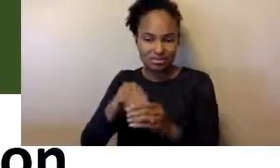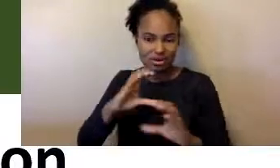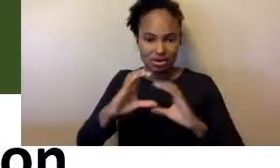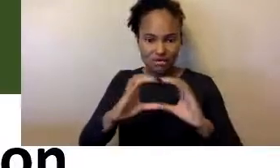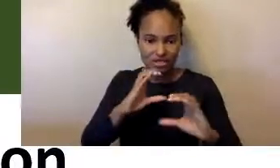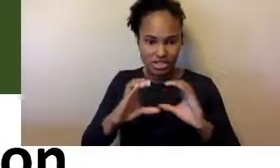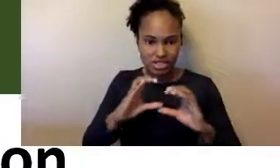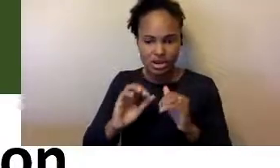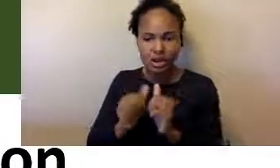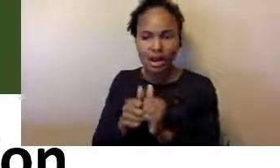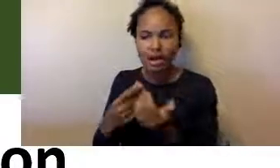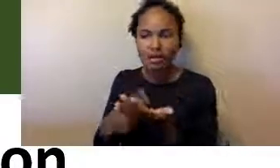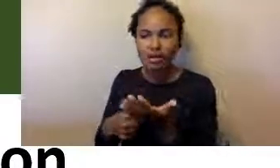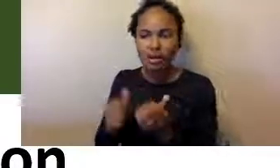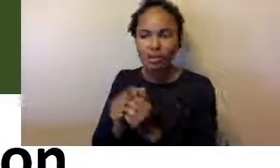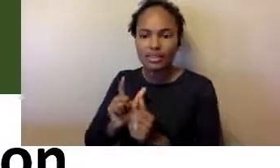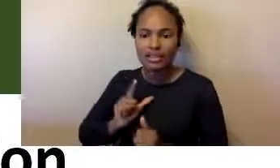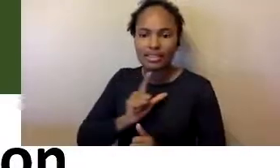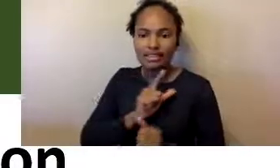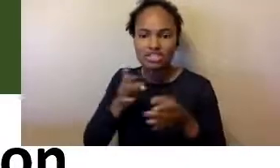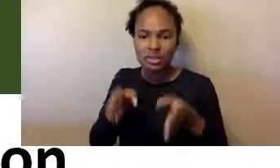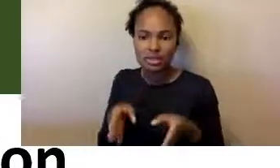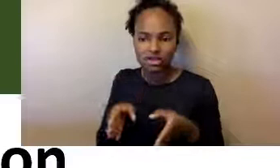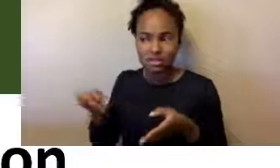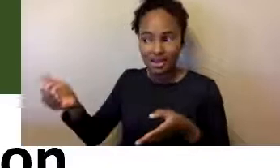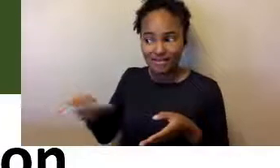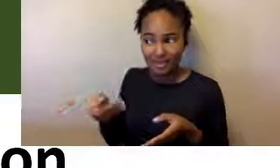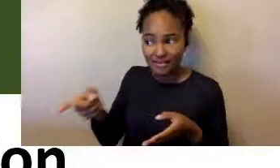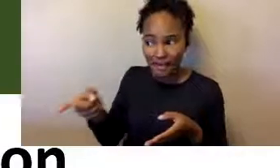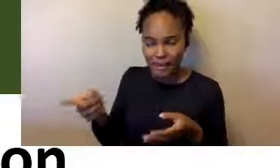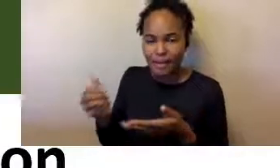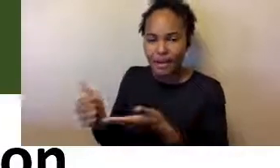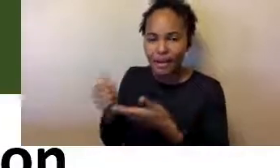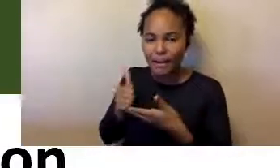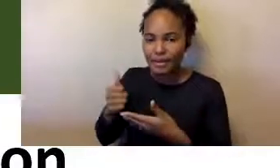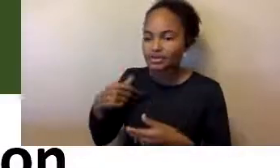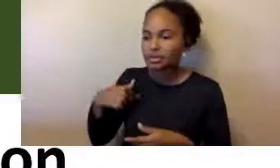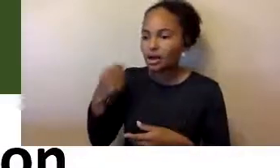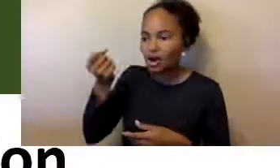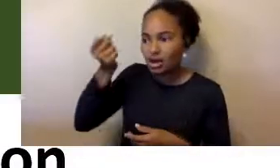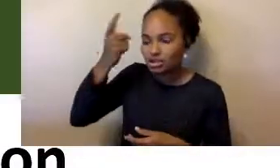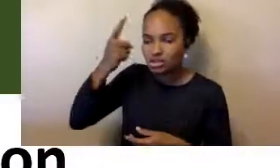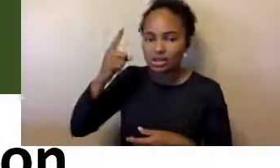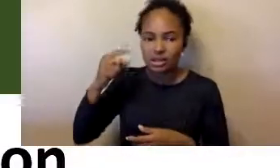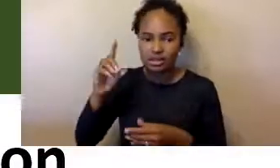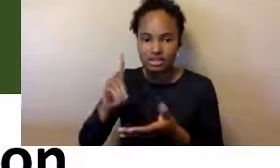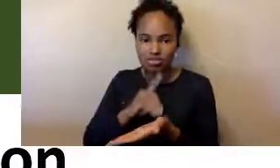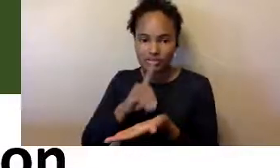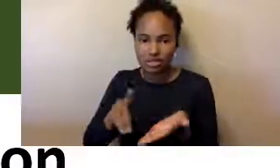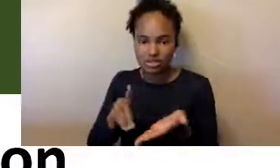other responsible parties and invite them to help us understand the discriminations?